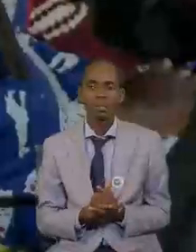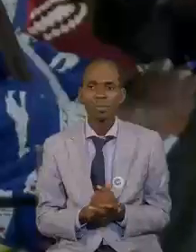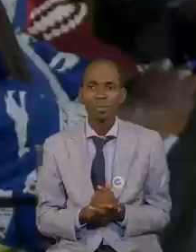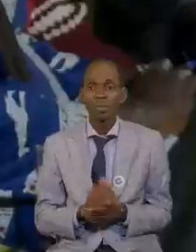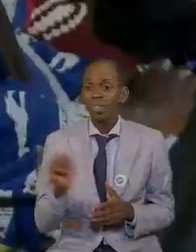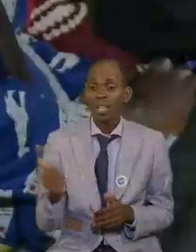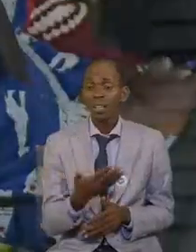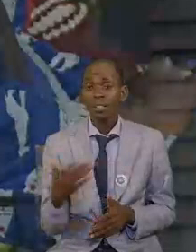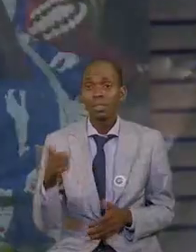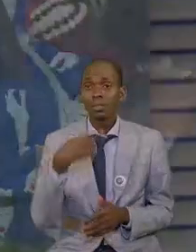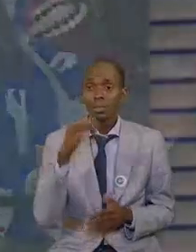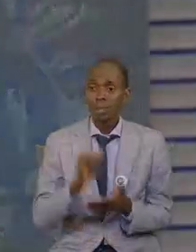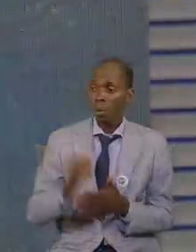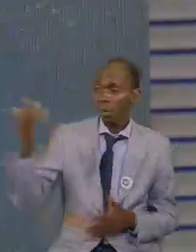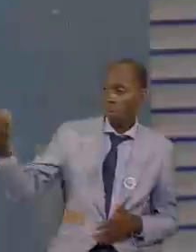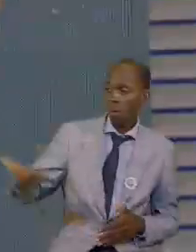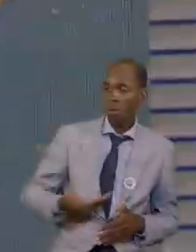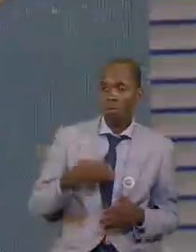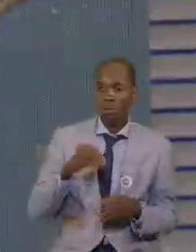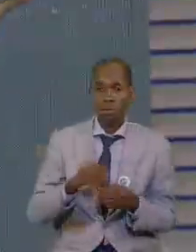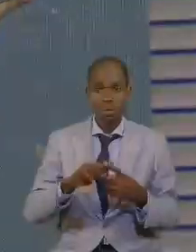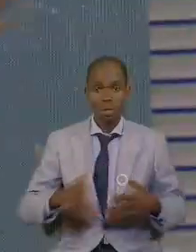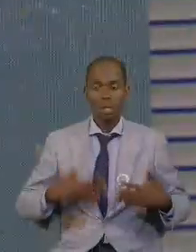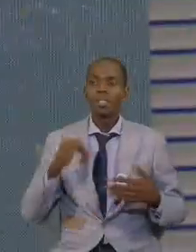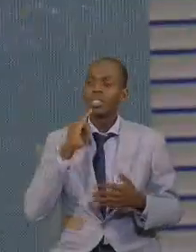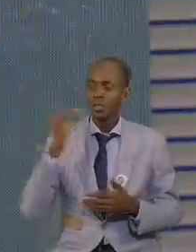Anything you say welcome into your life has come.